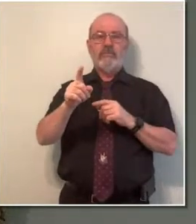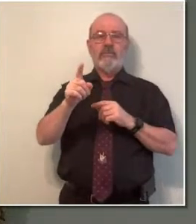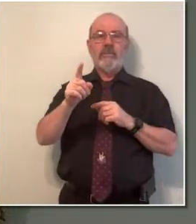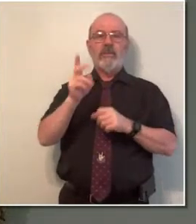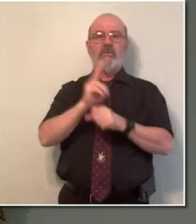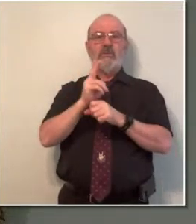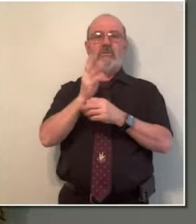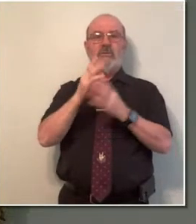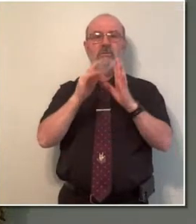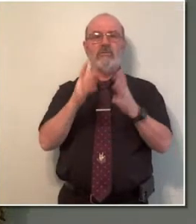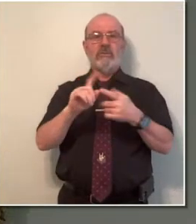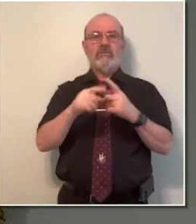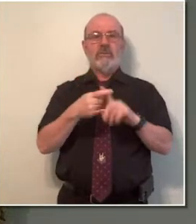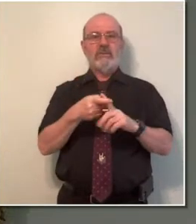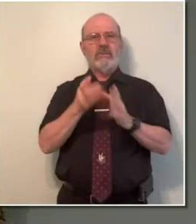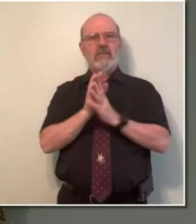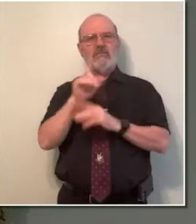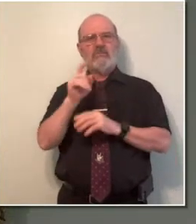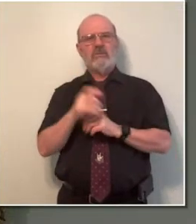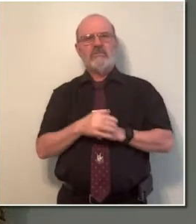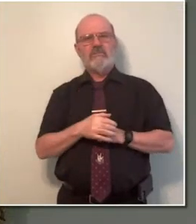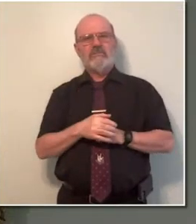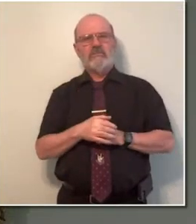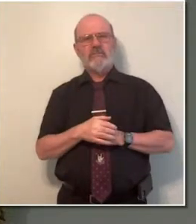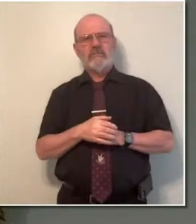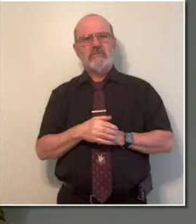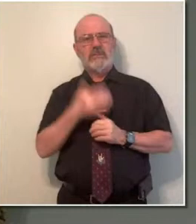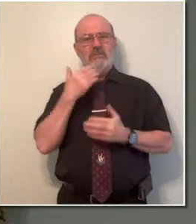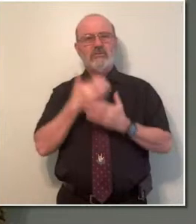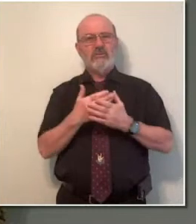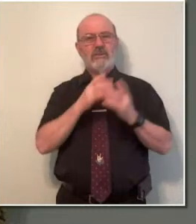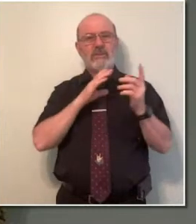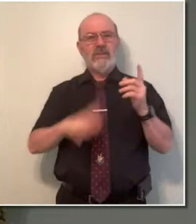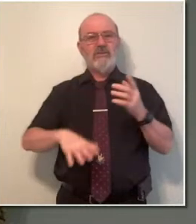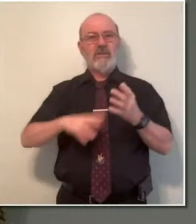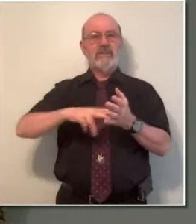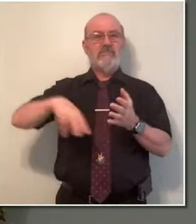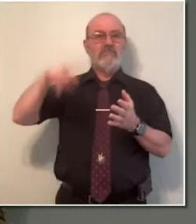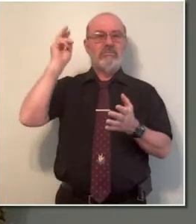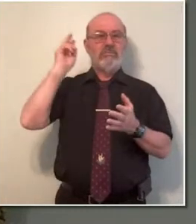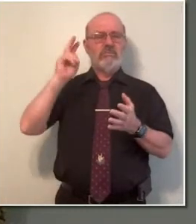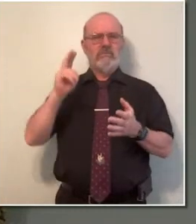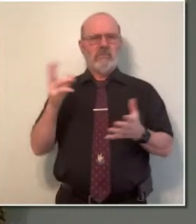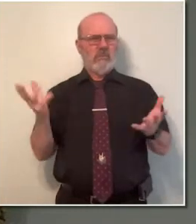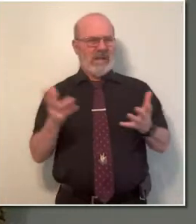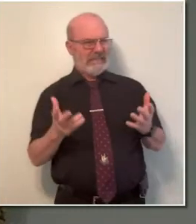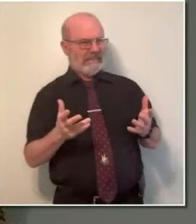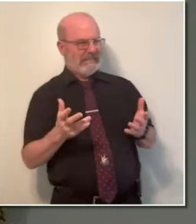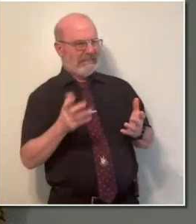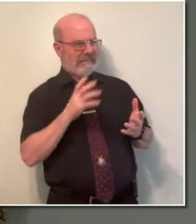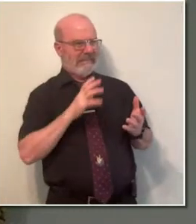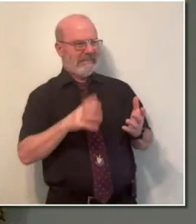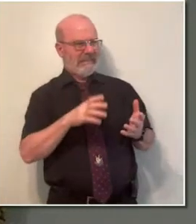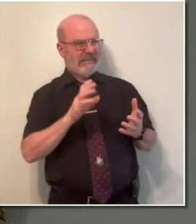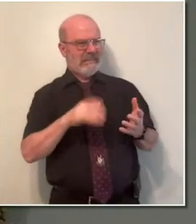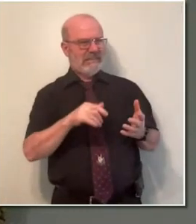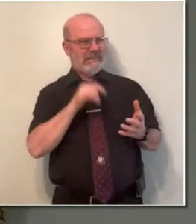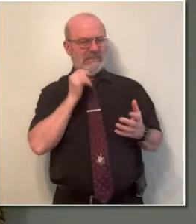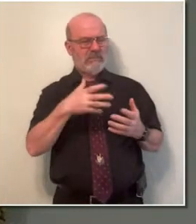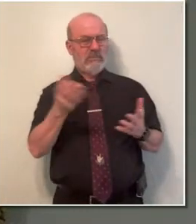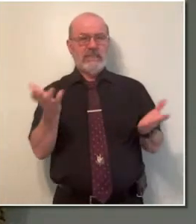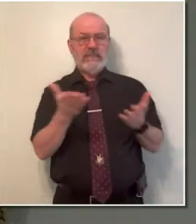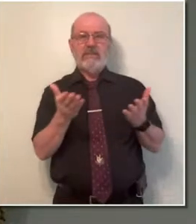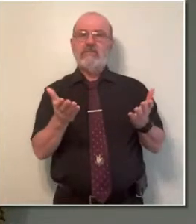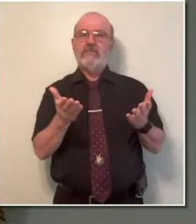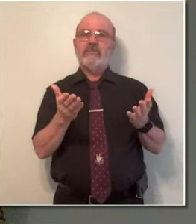friends. Ask them a question. Isn't it good that Christ went away? People are like, what? You know, Christ's not supposed to go away. Here, in this